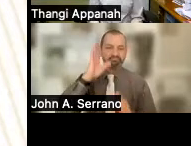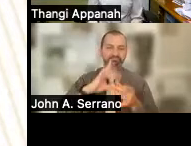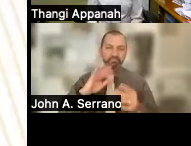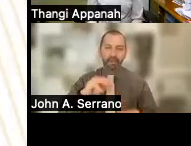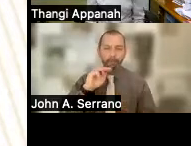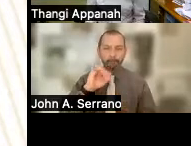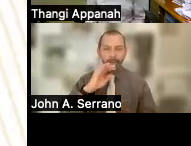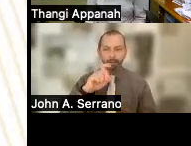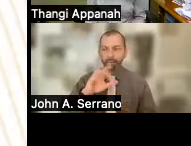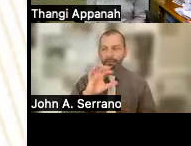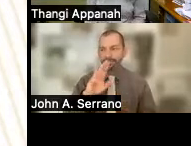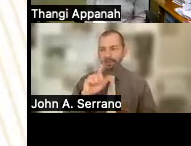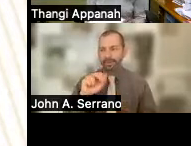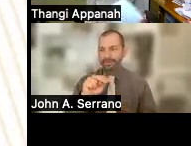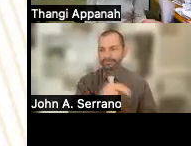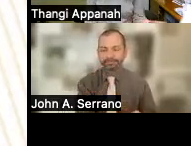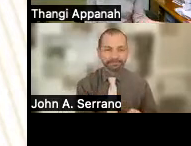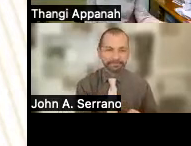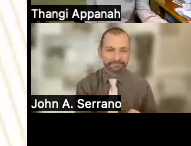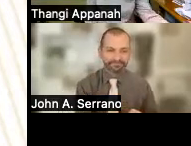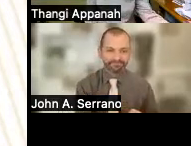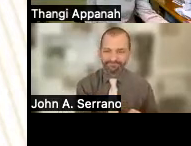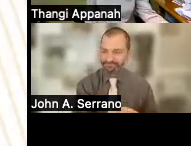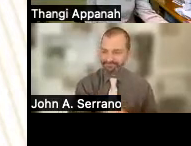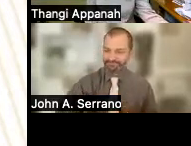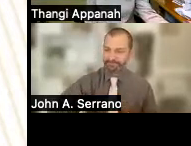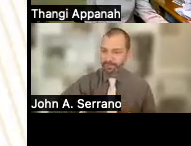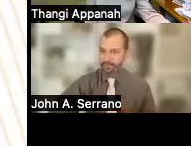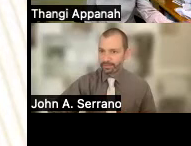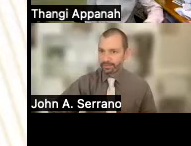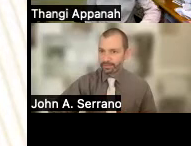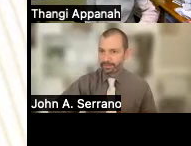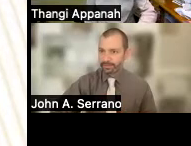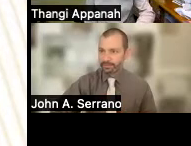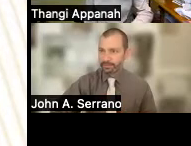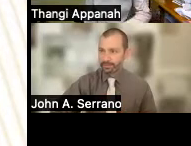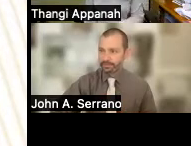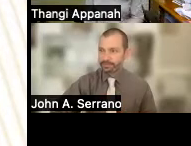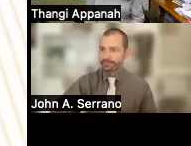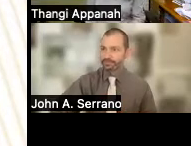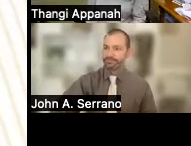Focusing on sharing information with each other. And this quote comes from Michael Fullen.